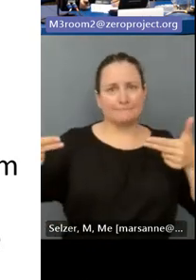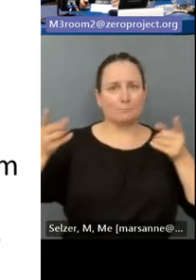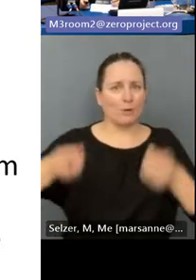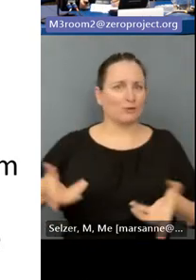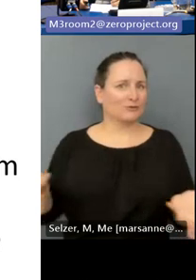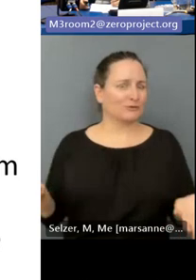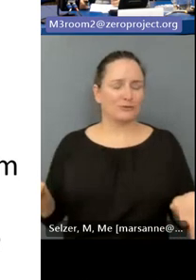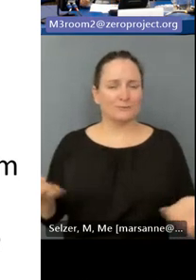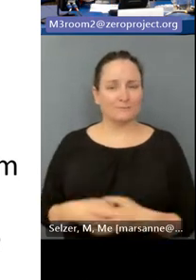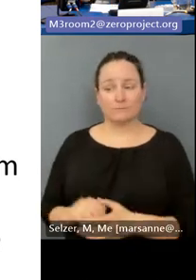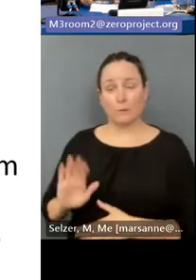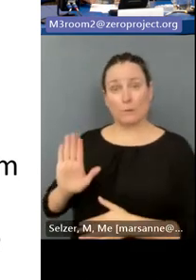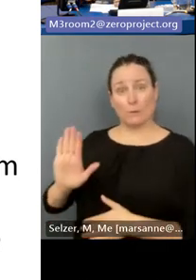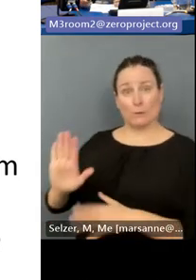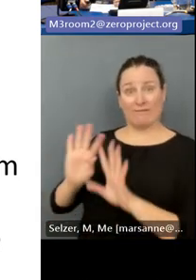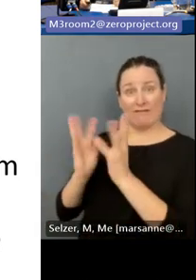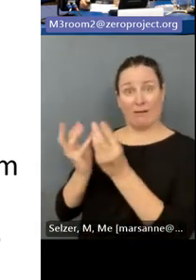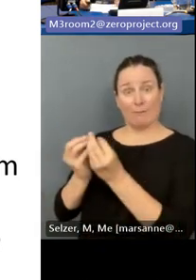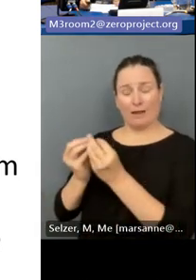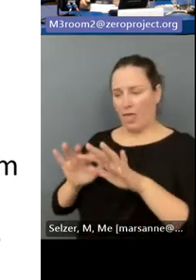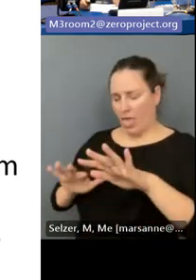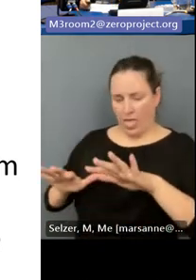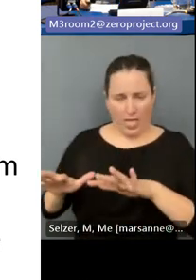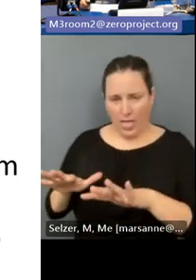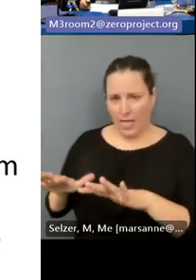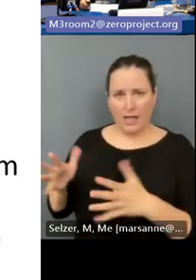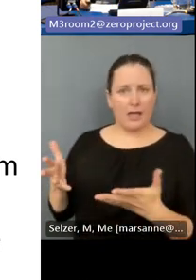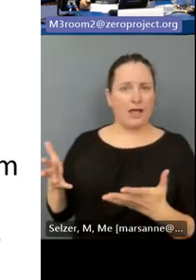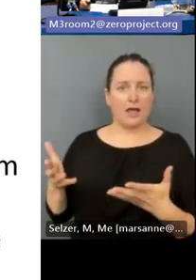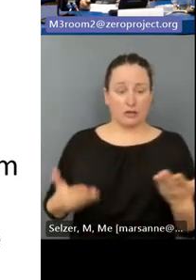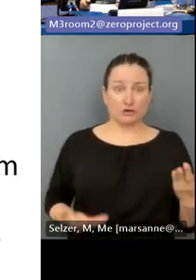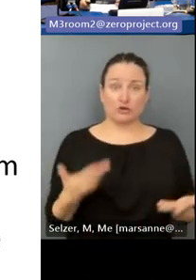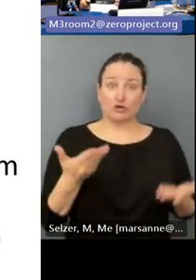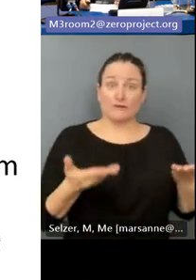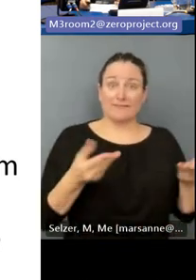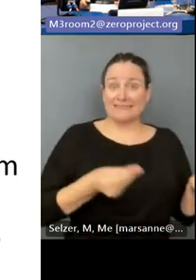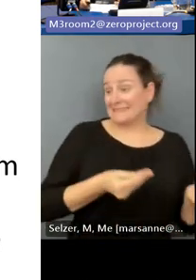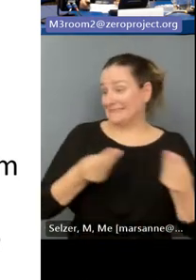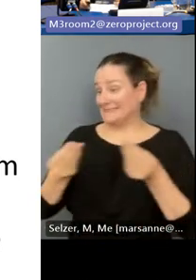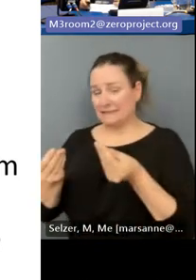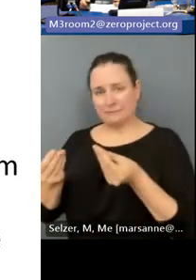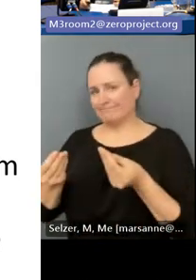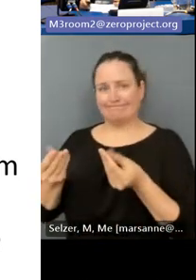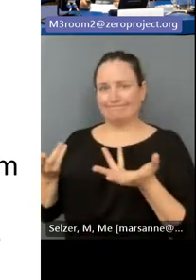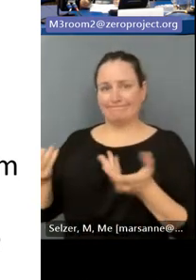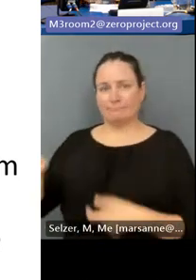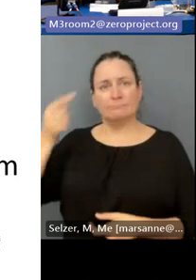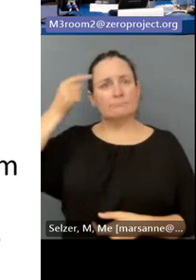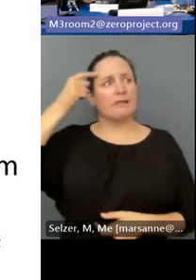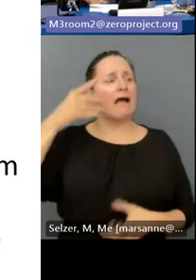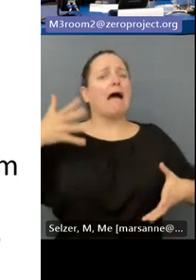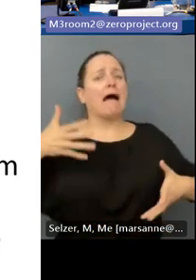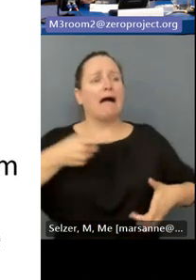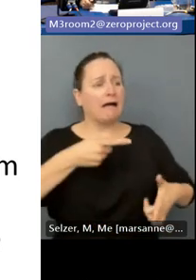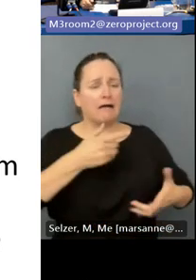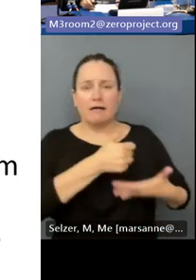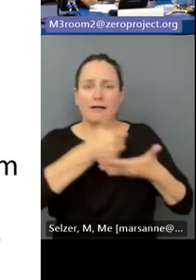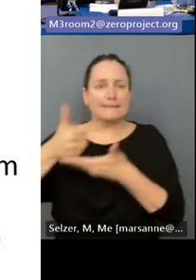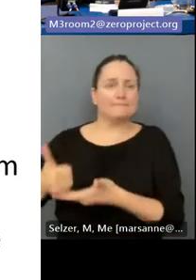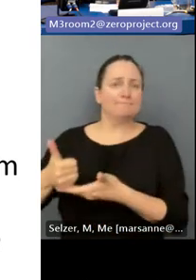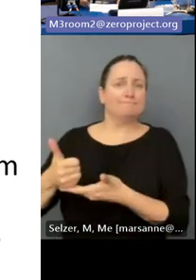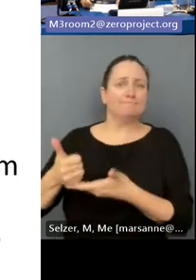Families during this time were struggling. They lost access to services they largely took for granted. And they were struggling with dealing